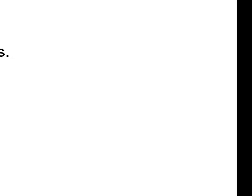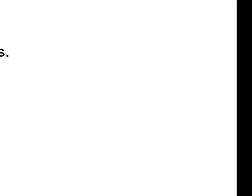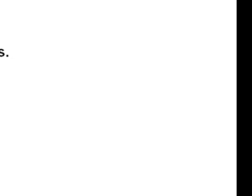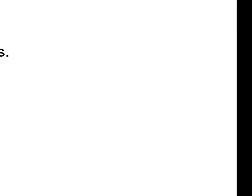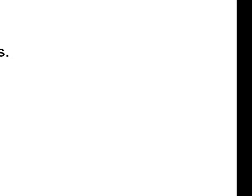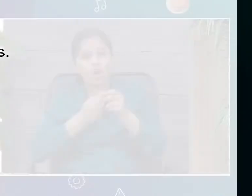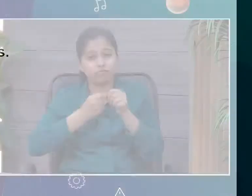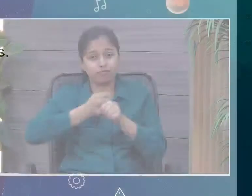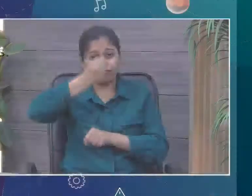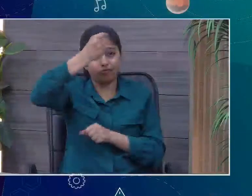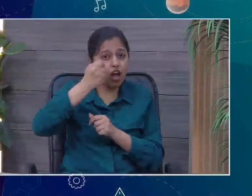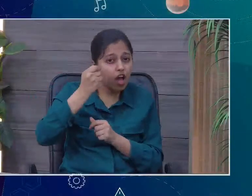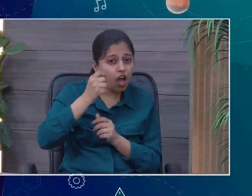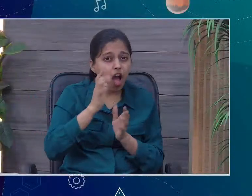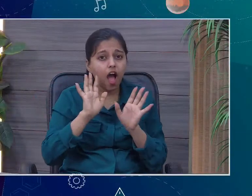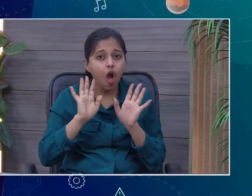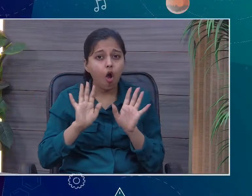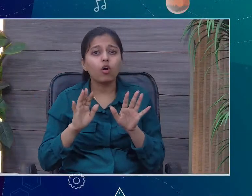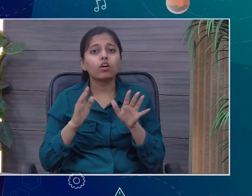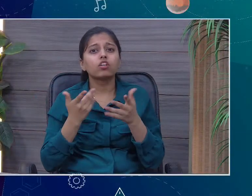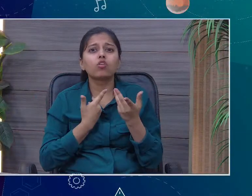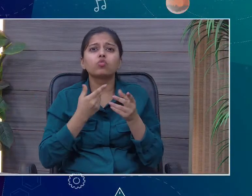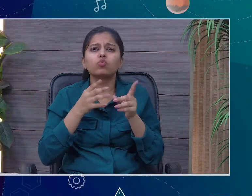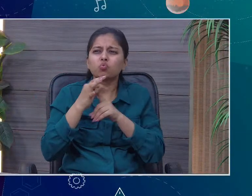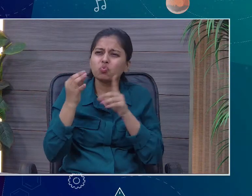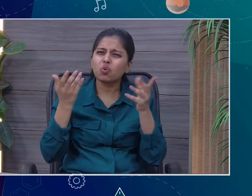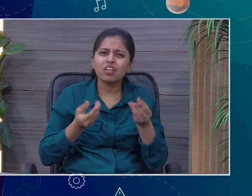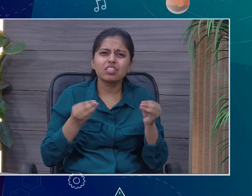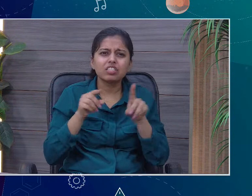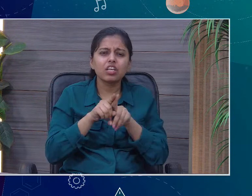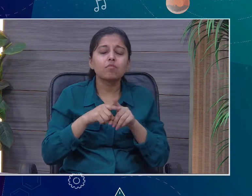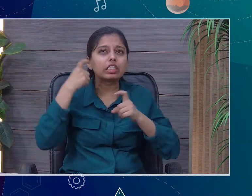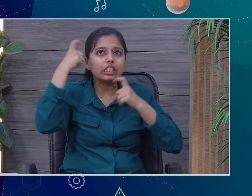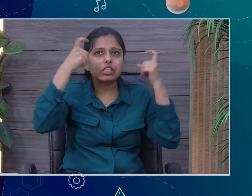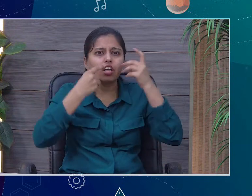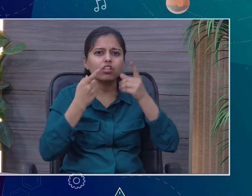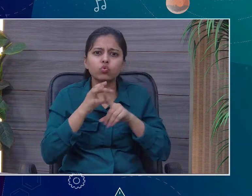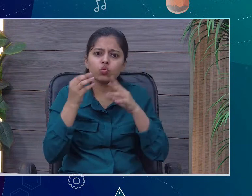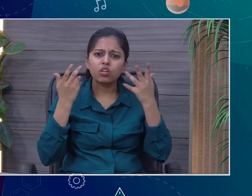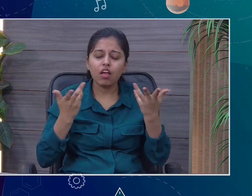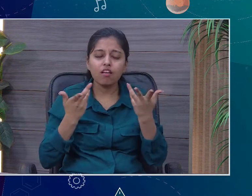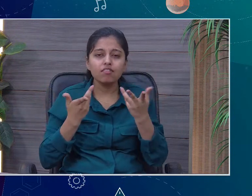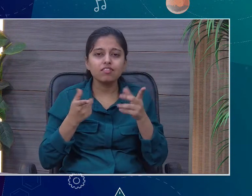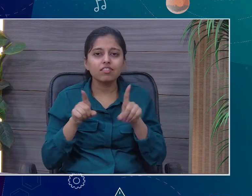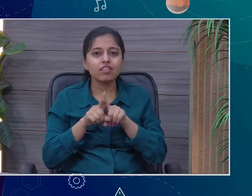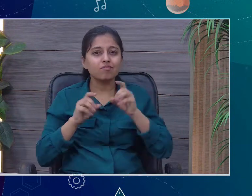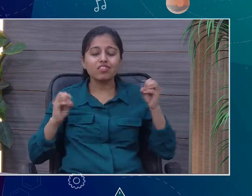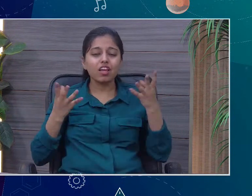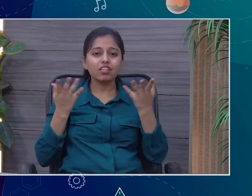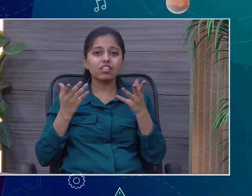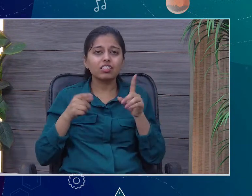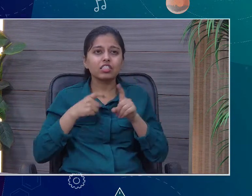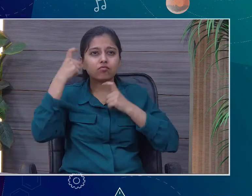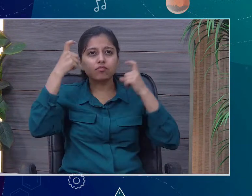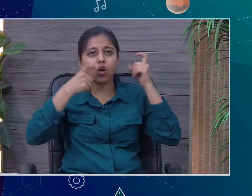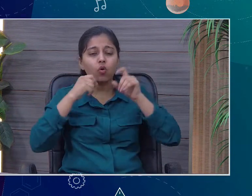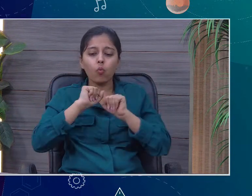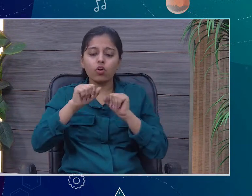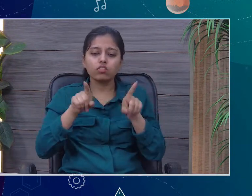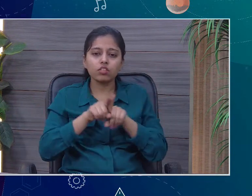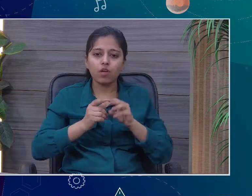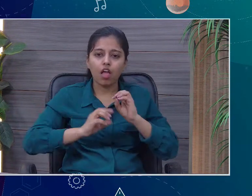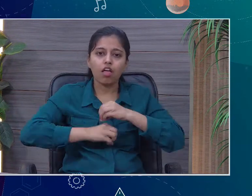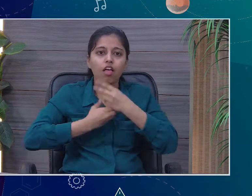have umbrella. What we are going to, it promotes their thinking. It starts igniting their